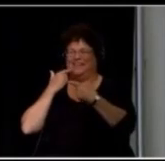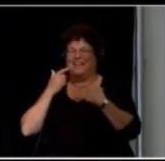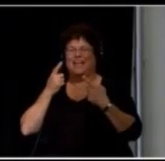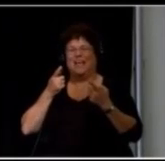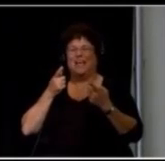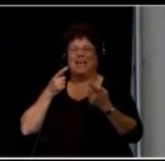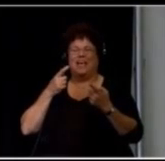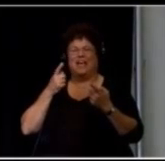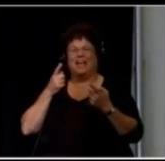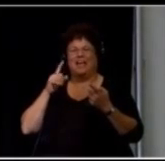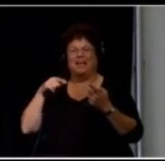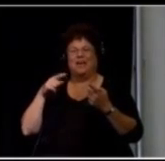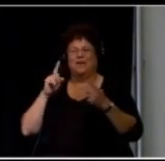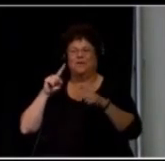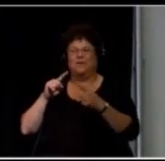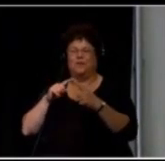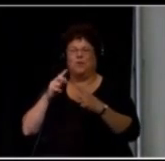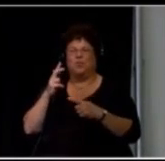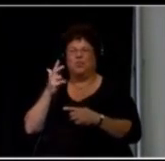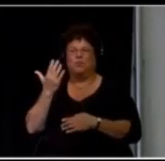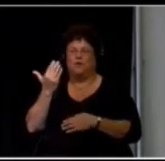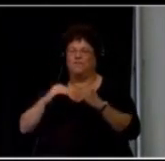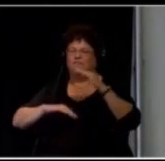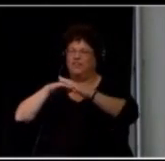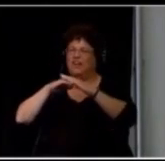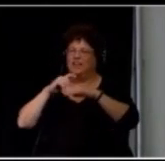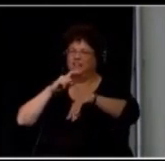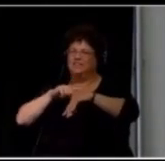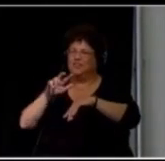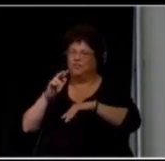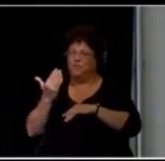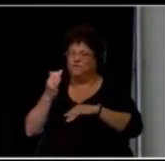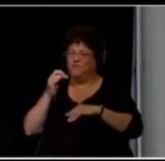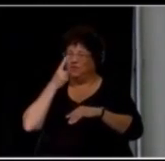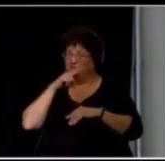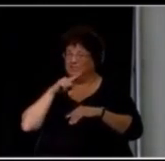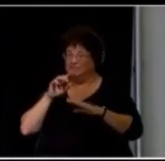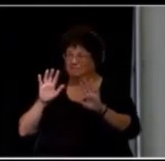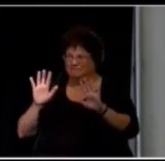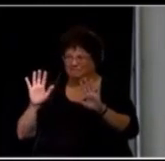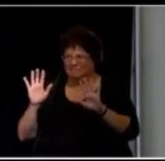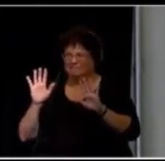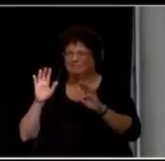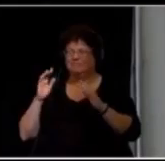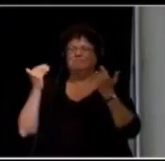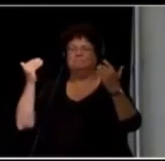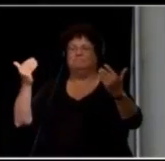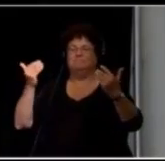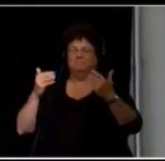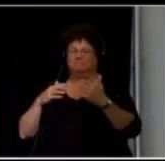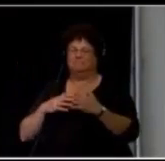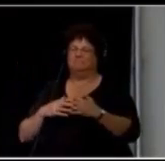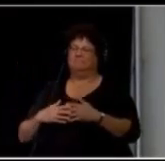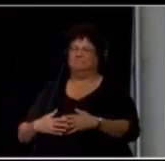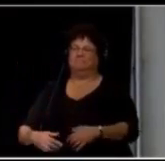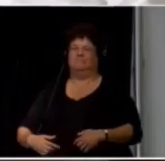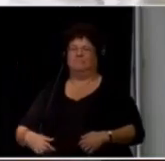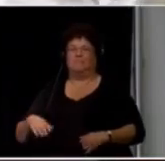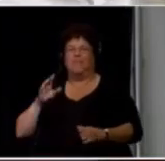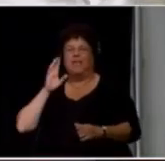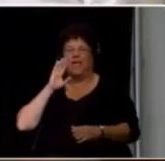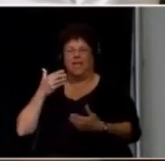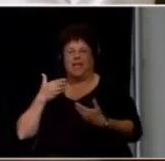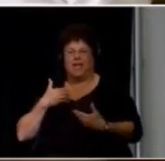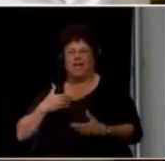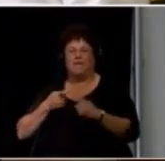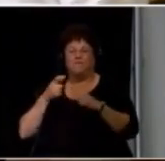So we'll go to 3:15, if you guys don't mind. All right. Hi, Satoshi